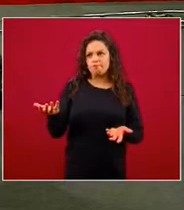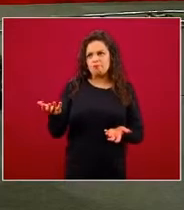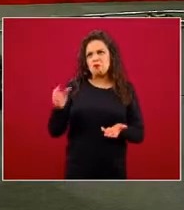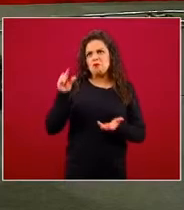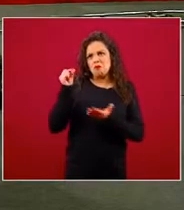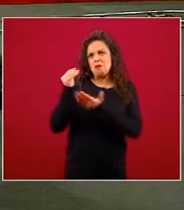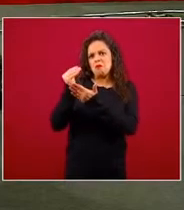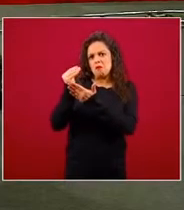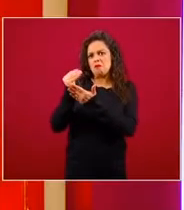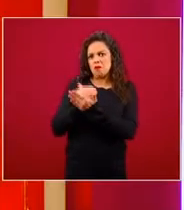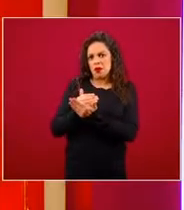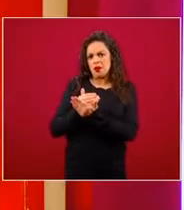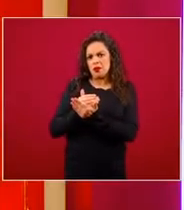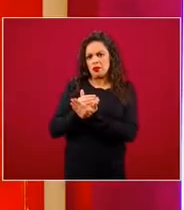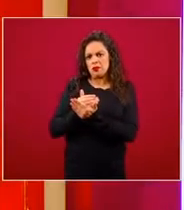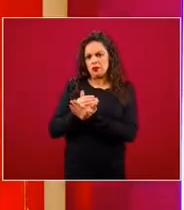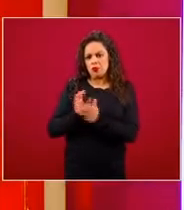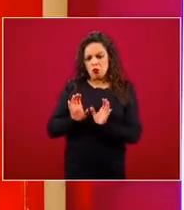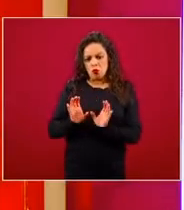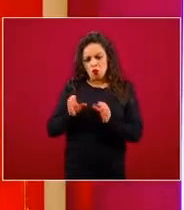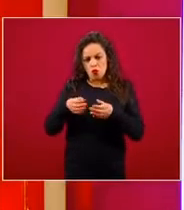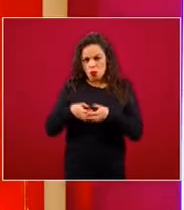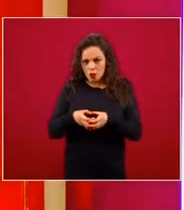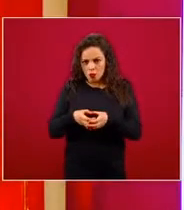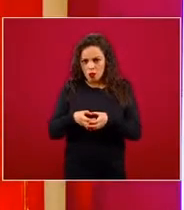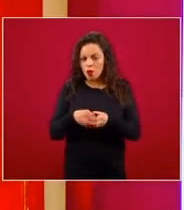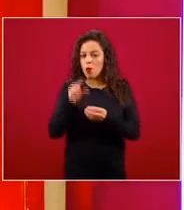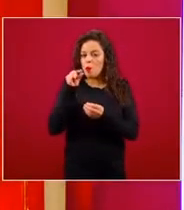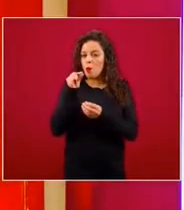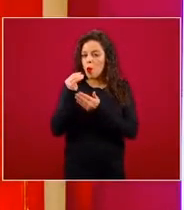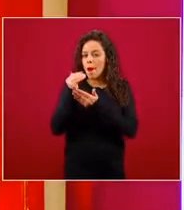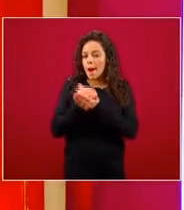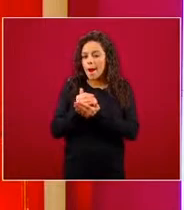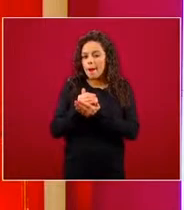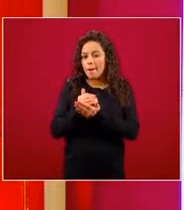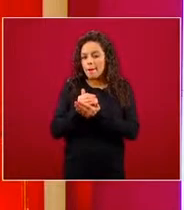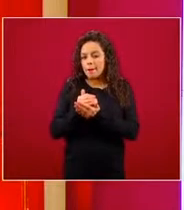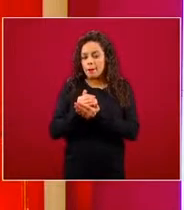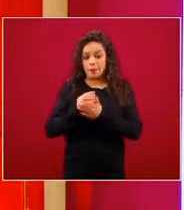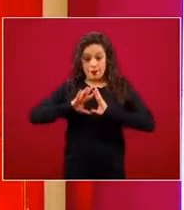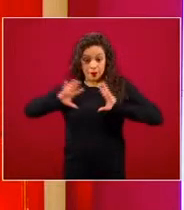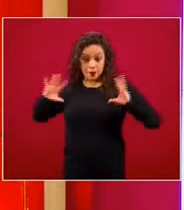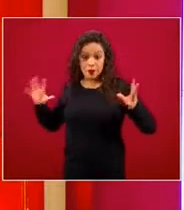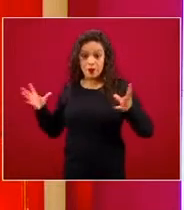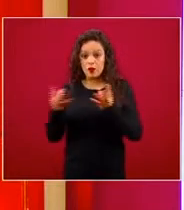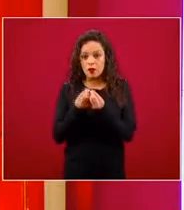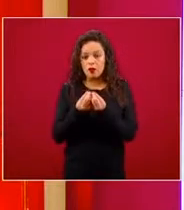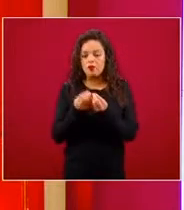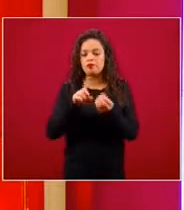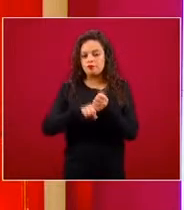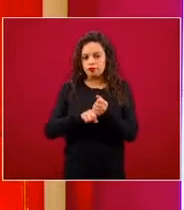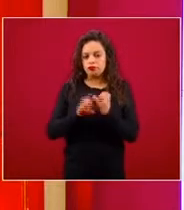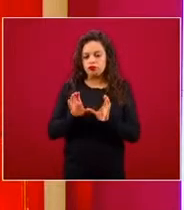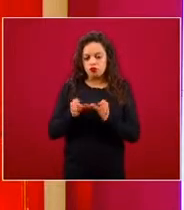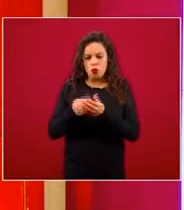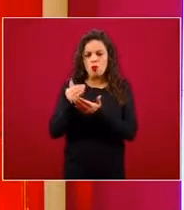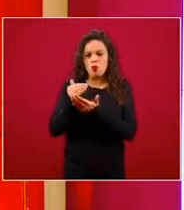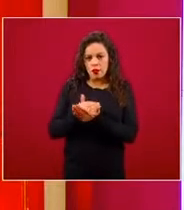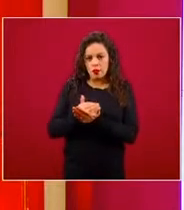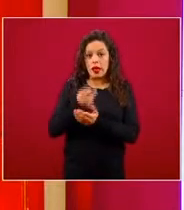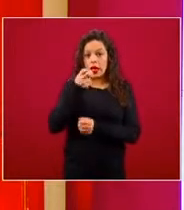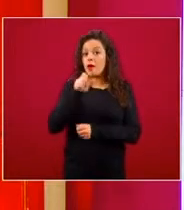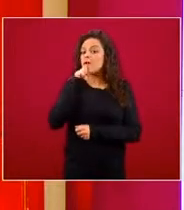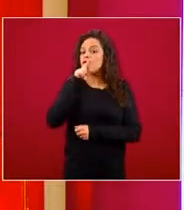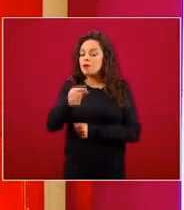than the actual total. That's what happens in every country in the world. But after the pandemic was